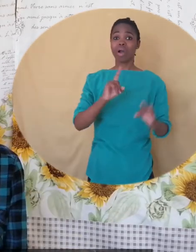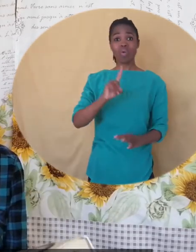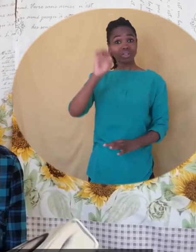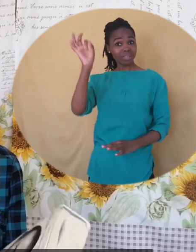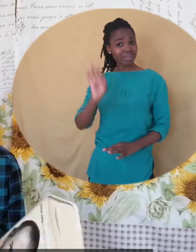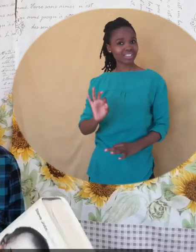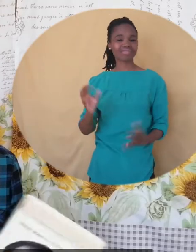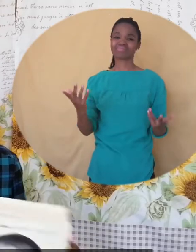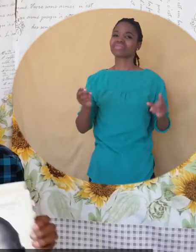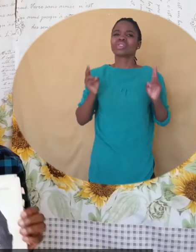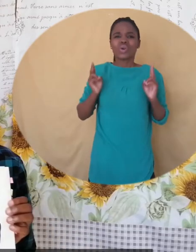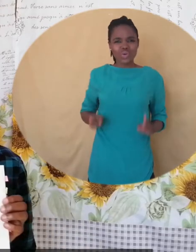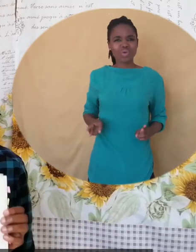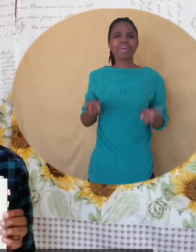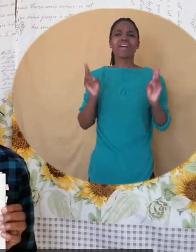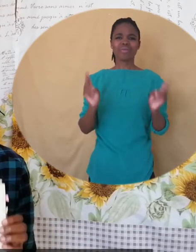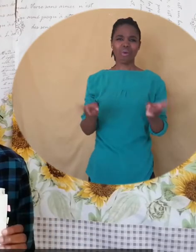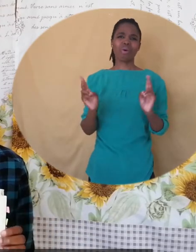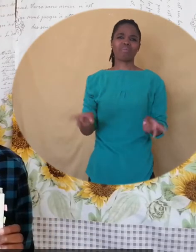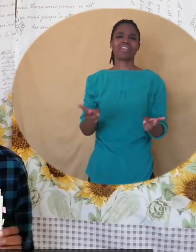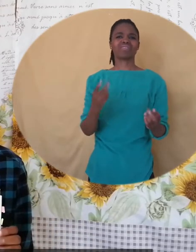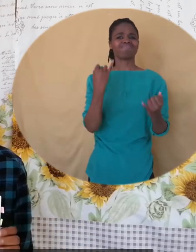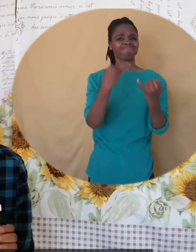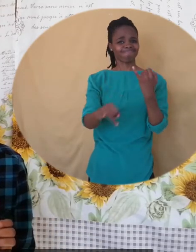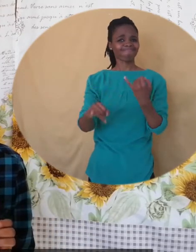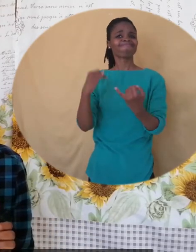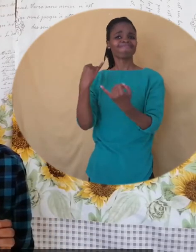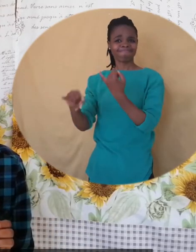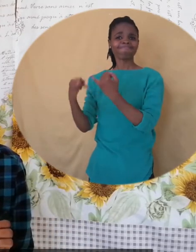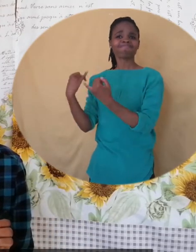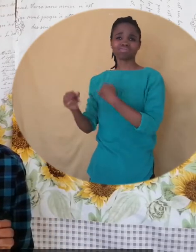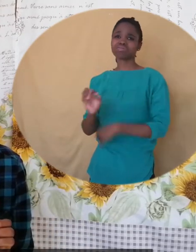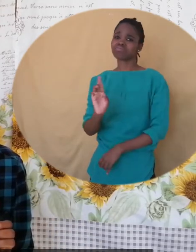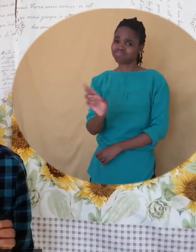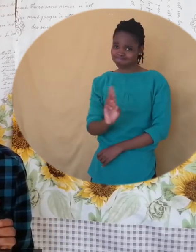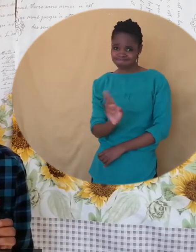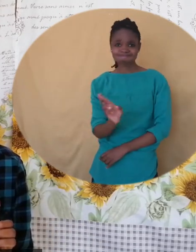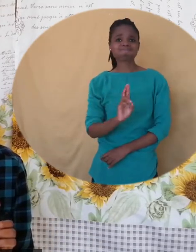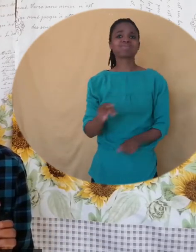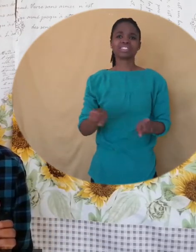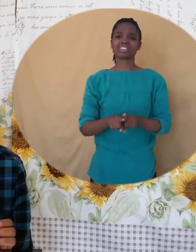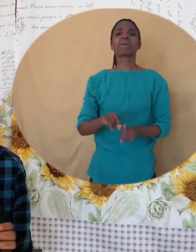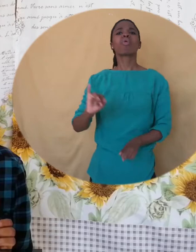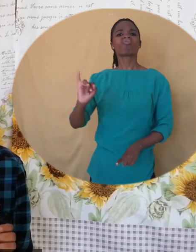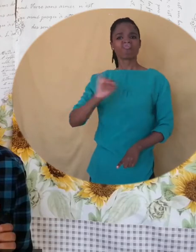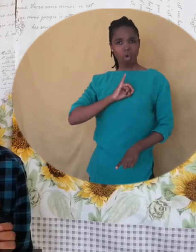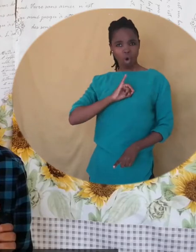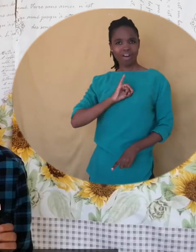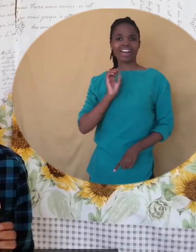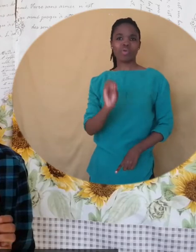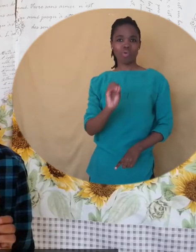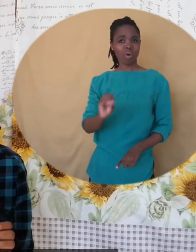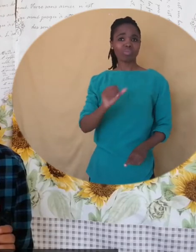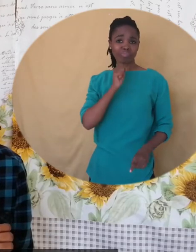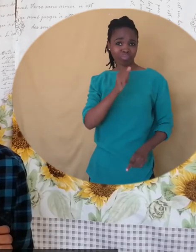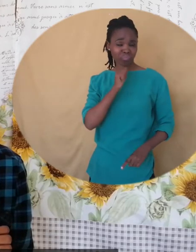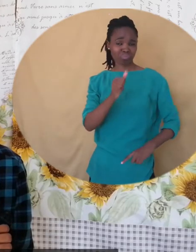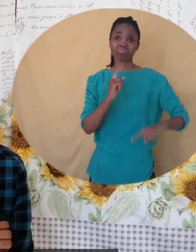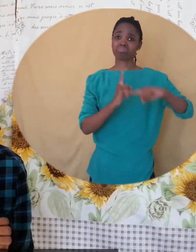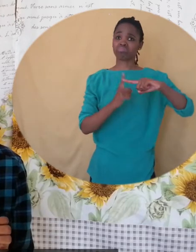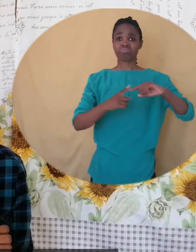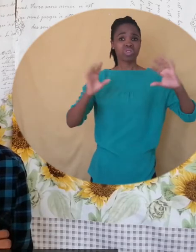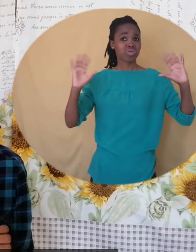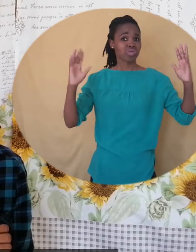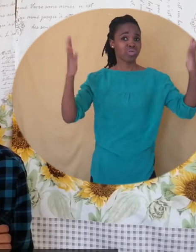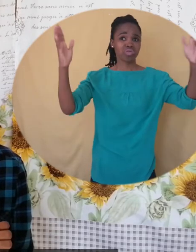he's human. I think what we also see in this book firsthand is that he is human. He had a lot of character flaws, but in spite of